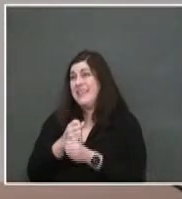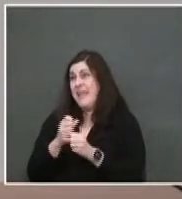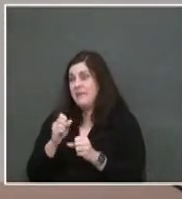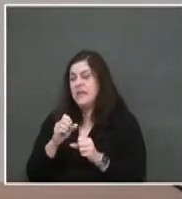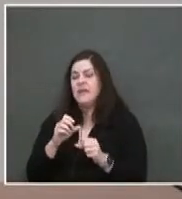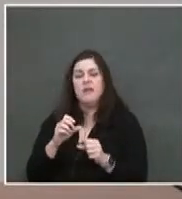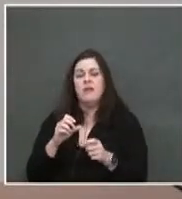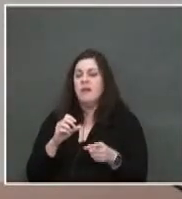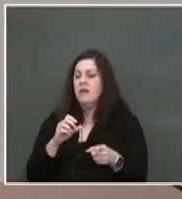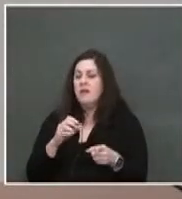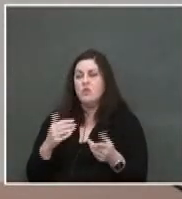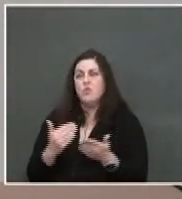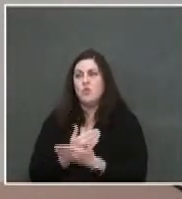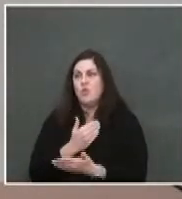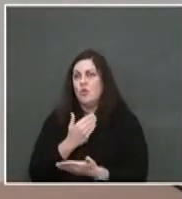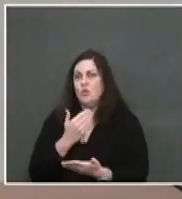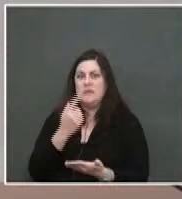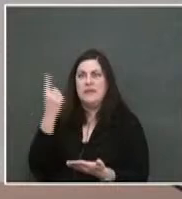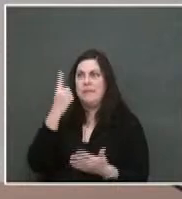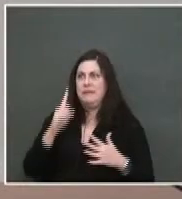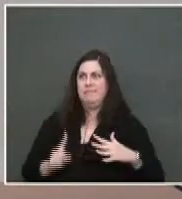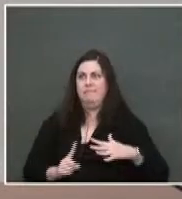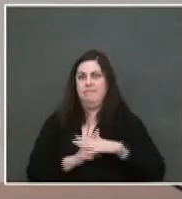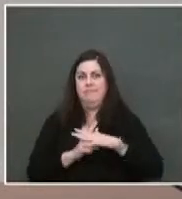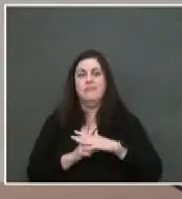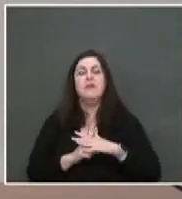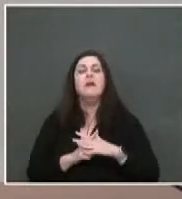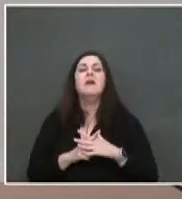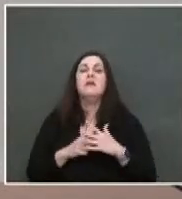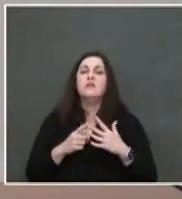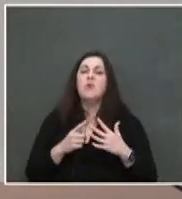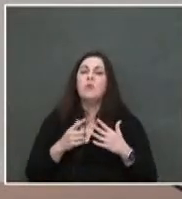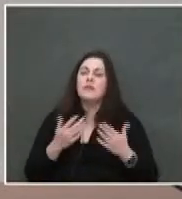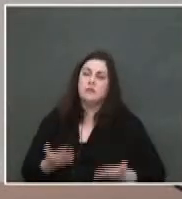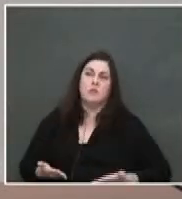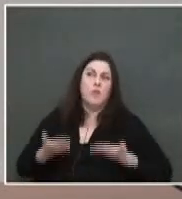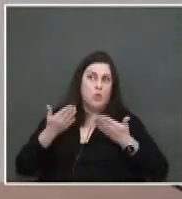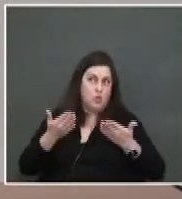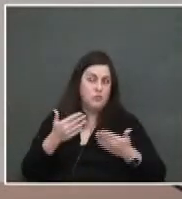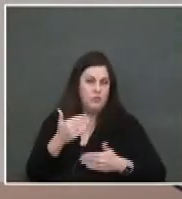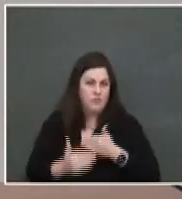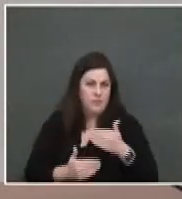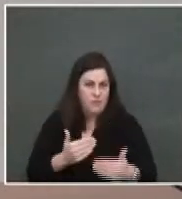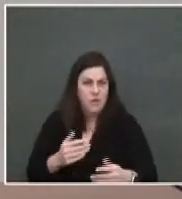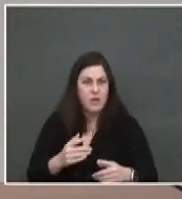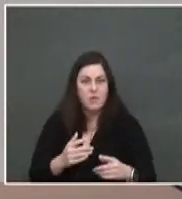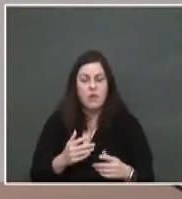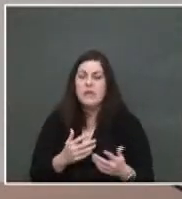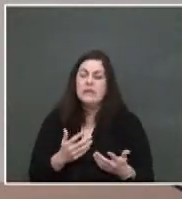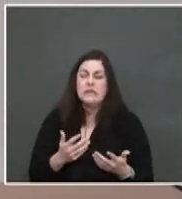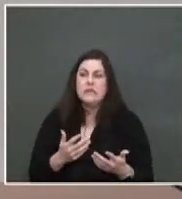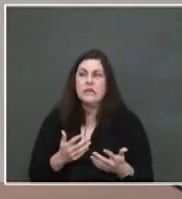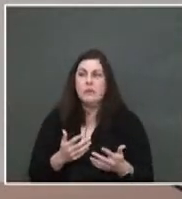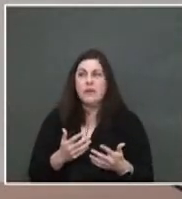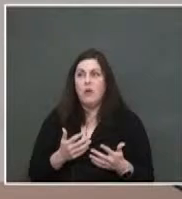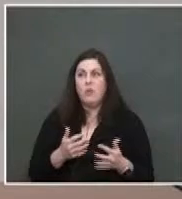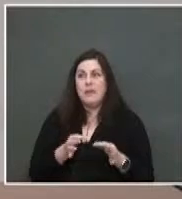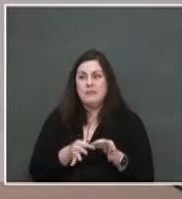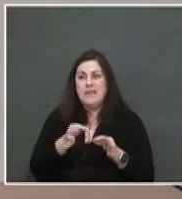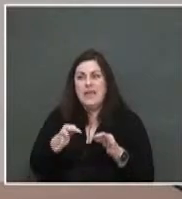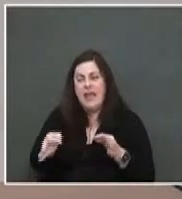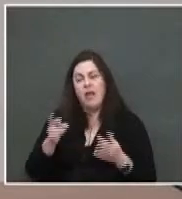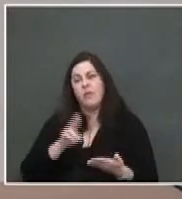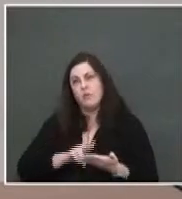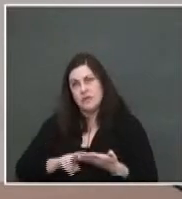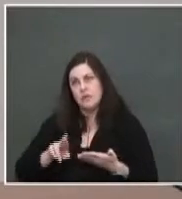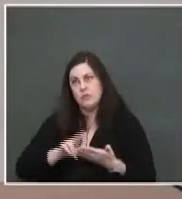we, of course, I'll entertain a motion, but let's move it forward with what we've got, but not, delay based on studies.